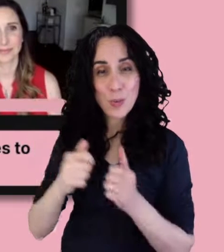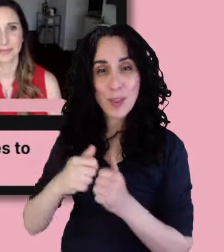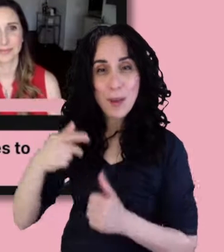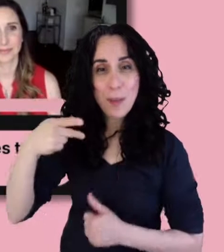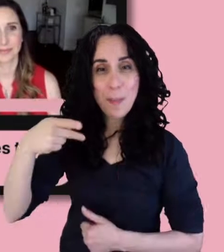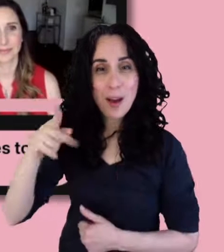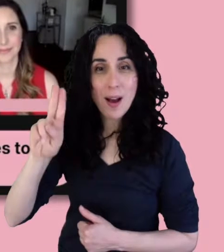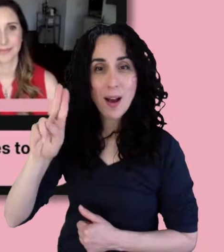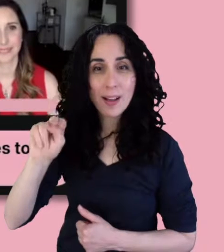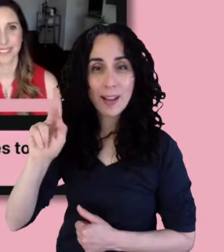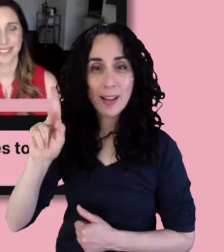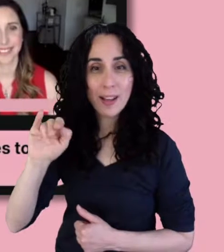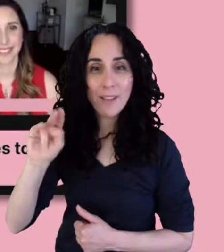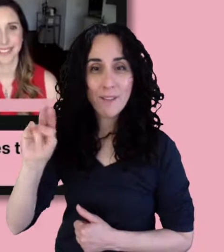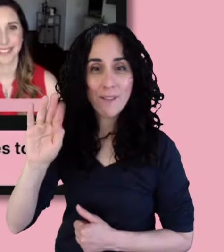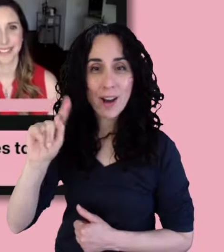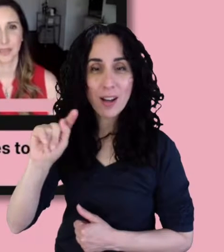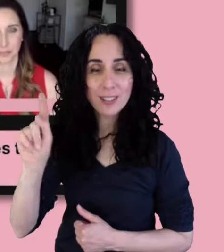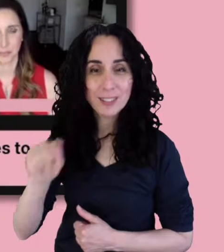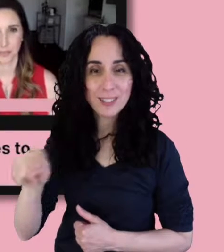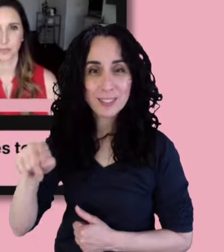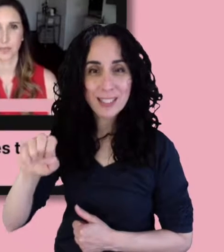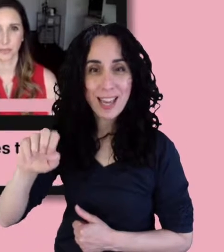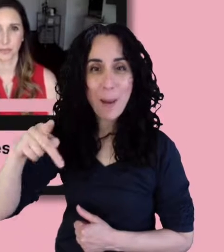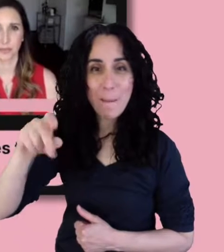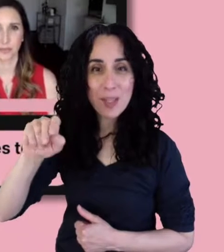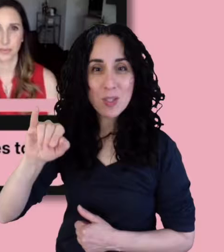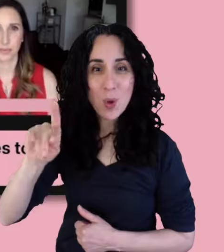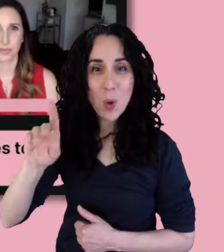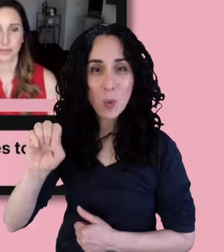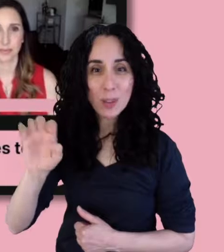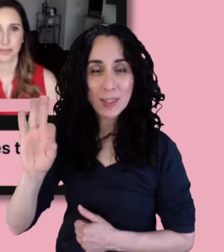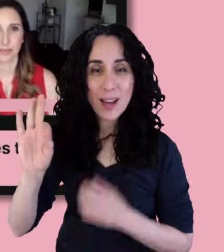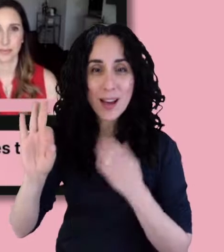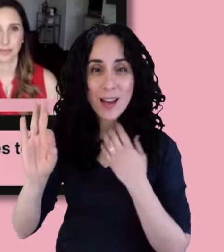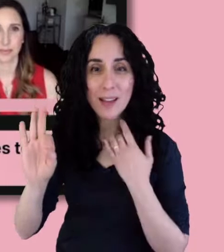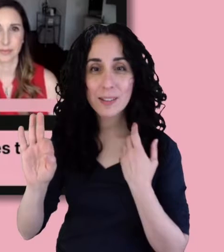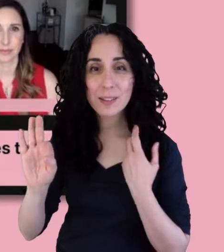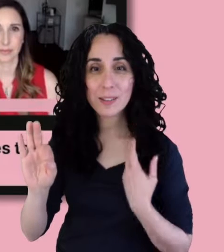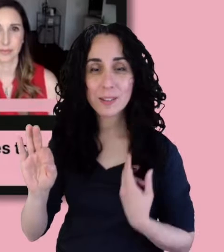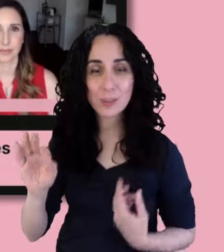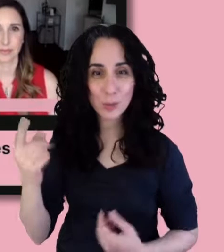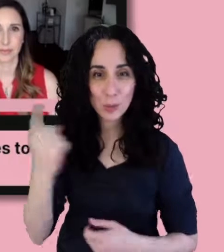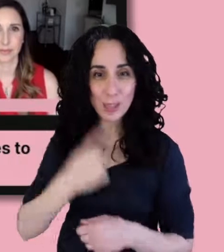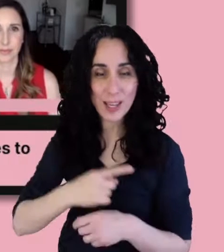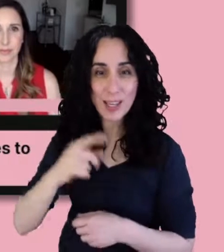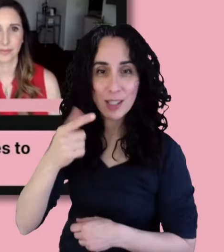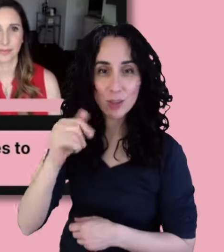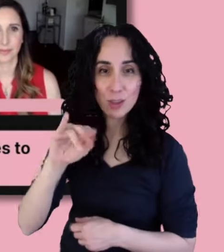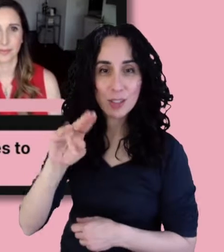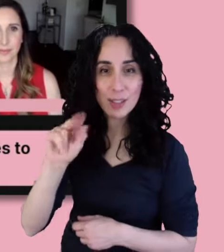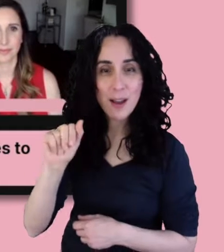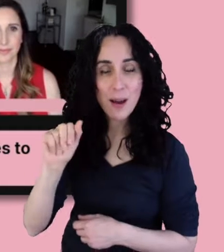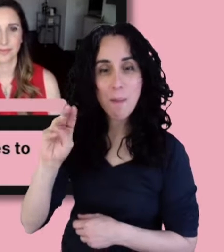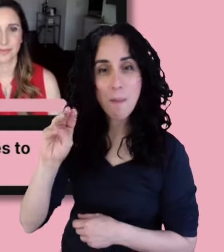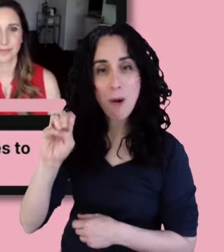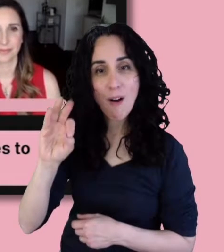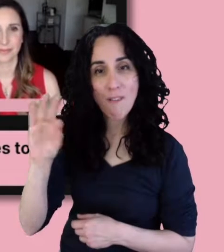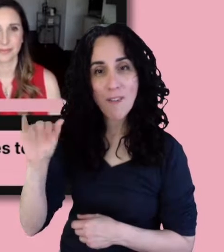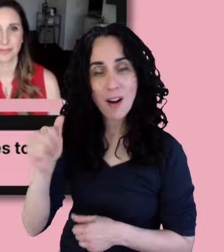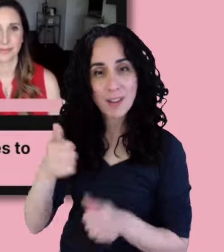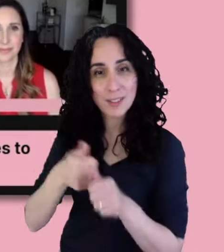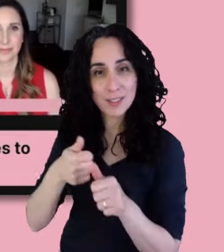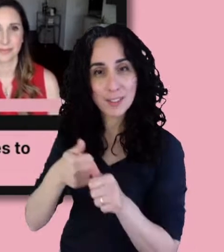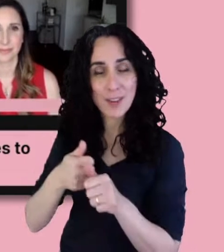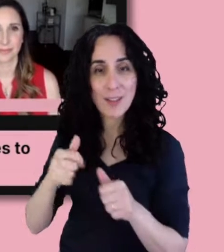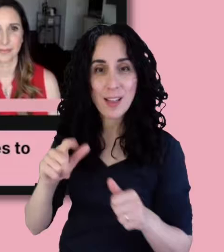with PunkinFutz. We are now on episode 9, and today we have Gina Moffa with us, a licensed